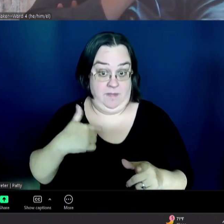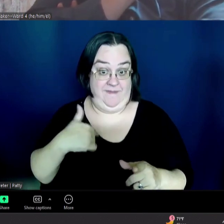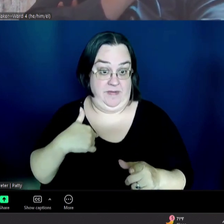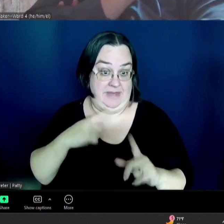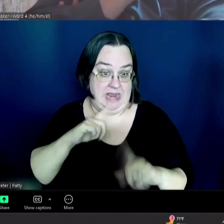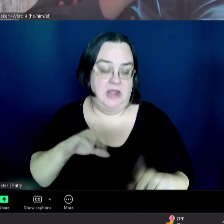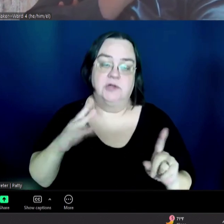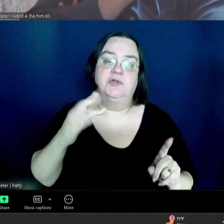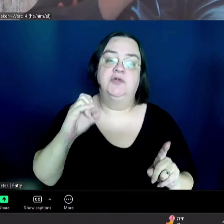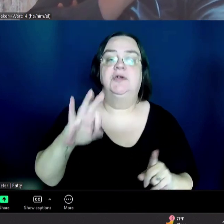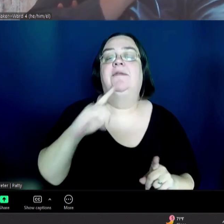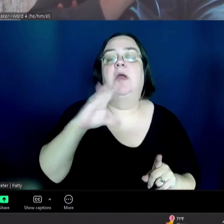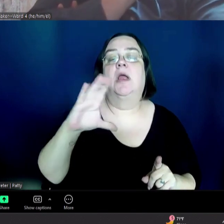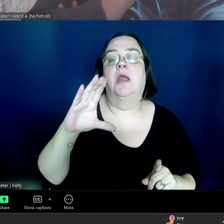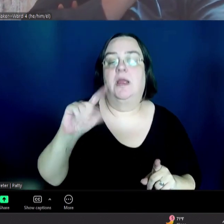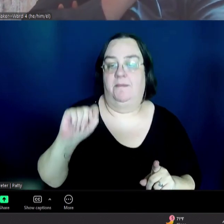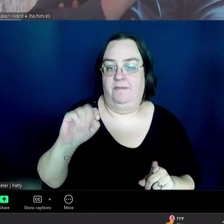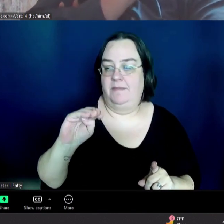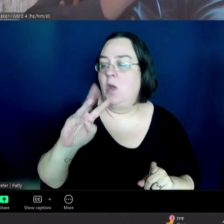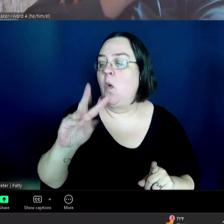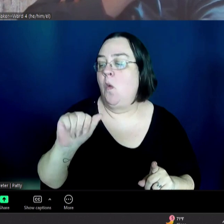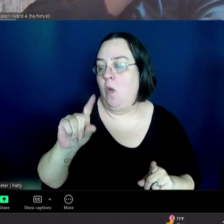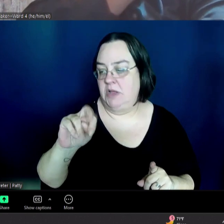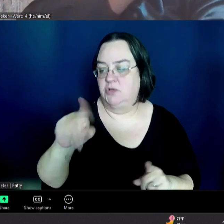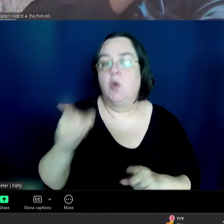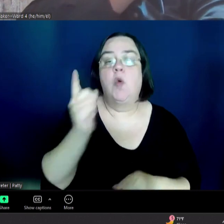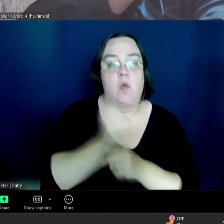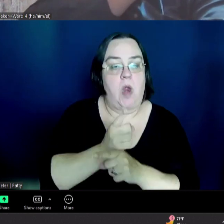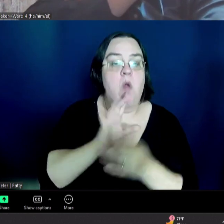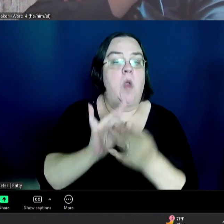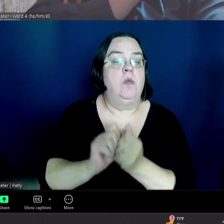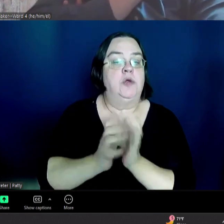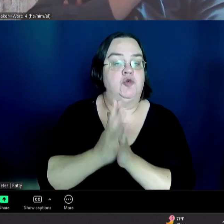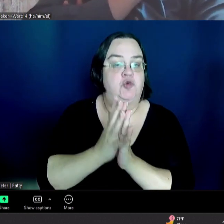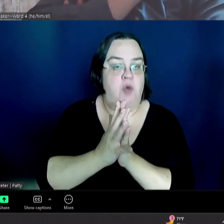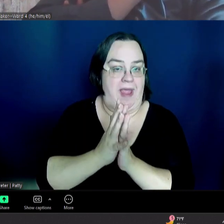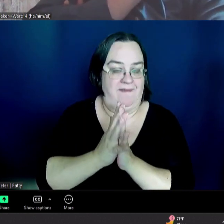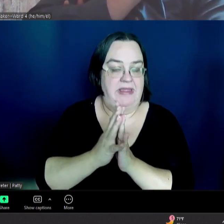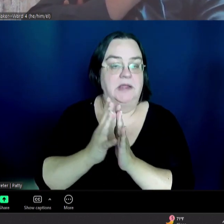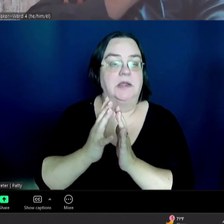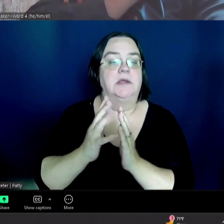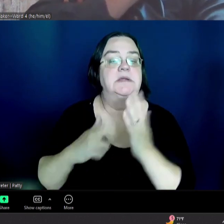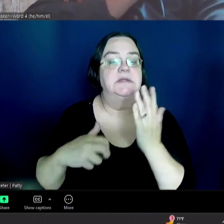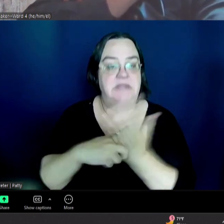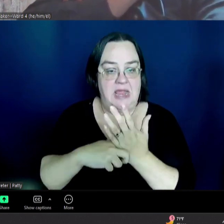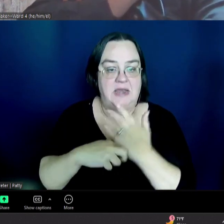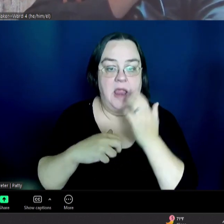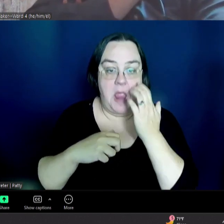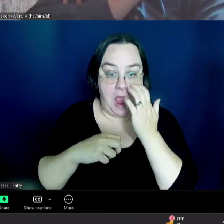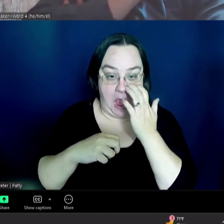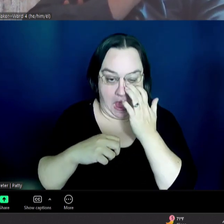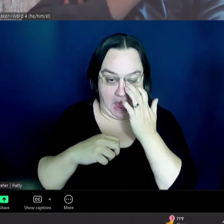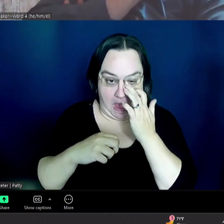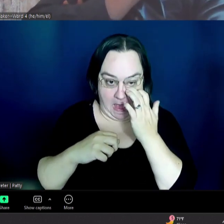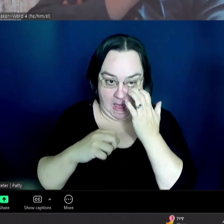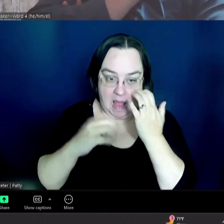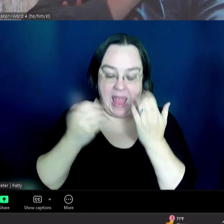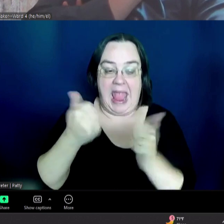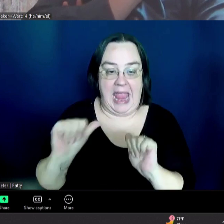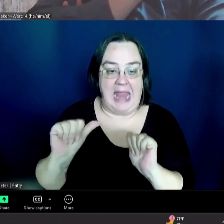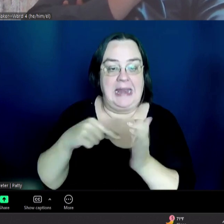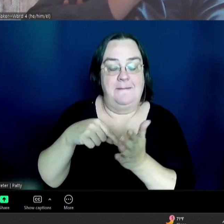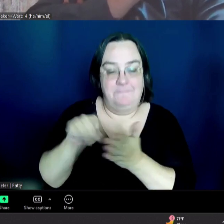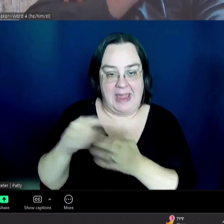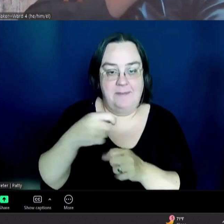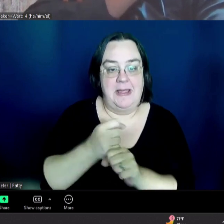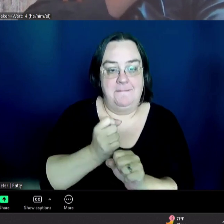Yeah, so Councilmember Washington, you're exactly correct as it relates to traffic citations are handled through the district court. Any payments made on a